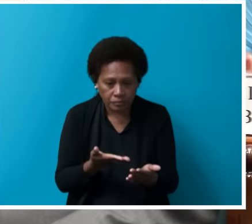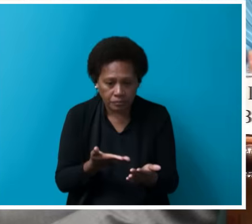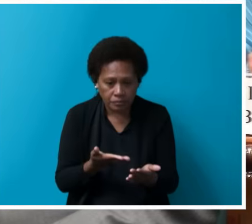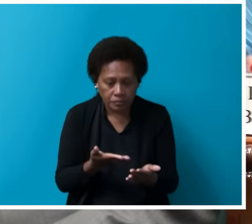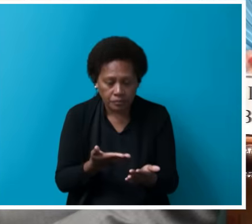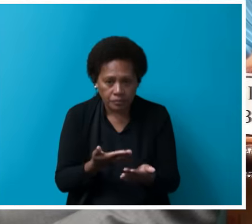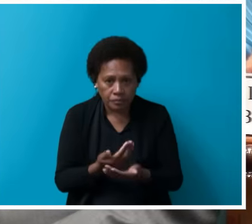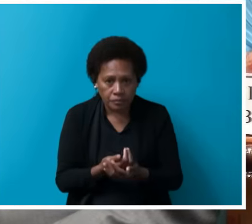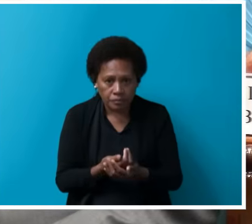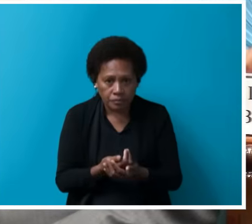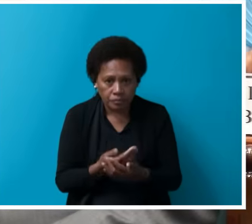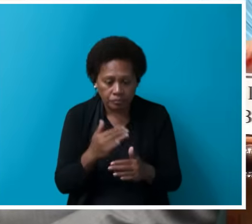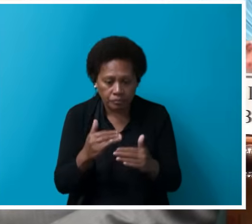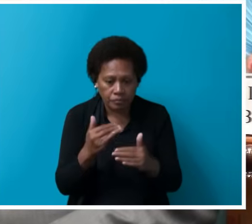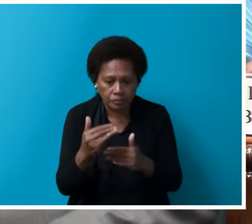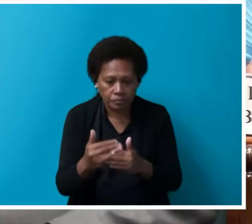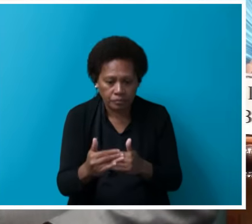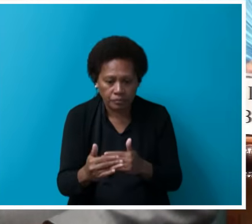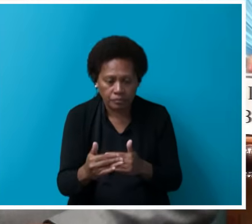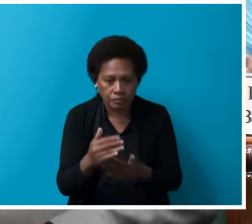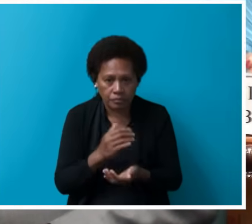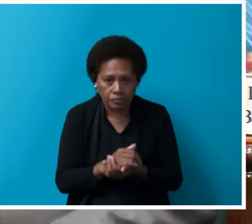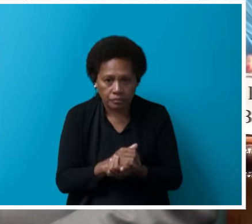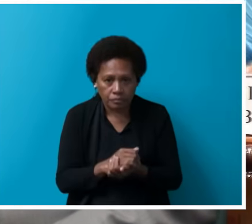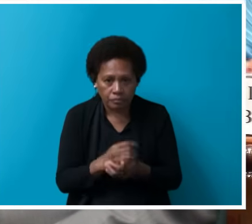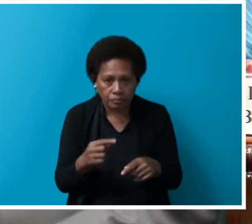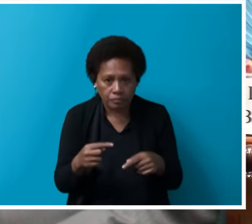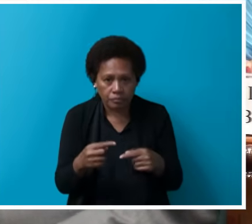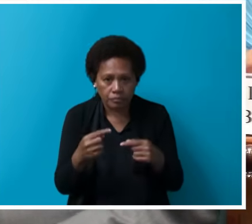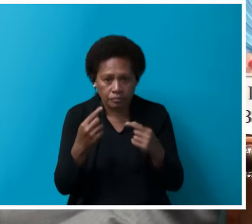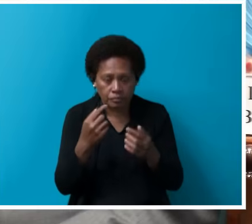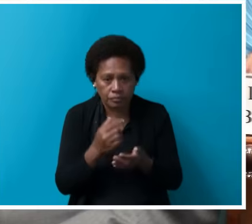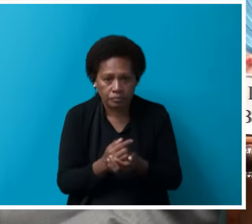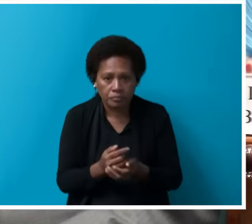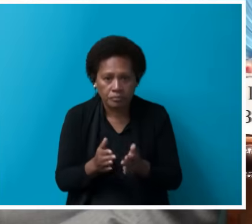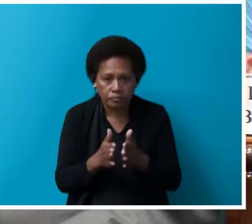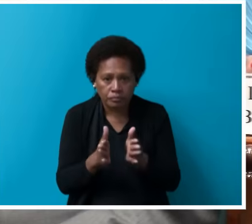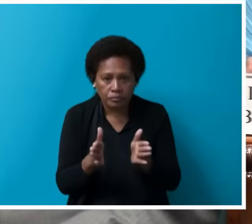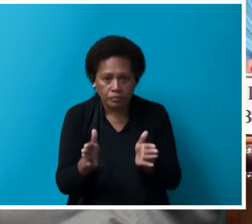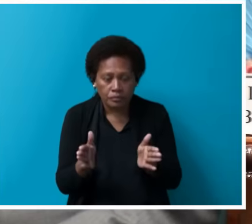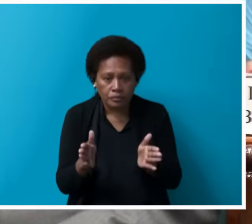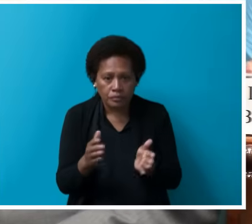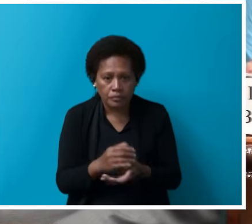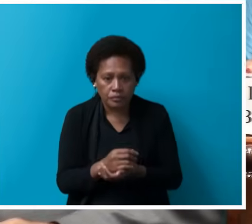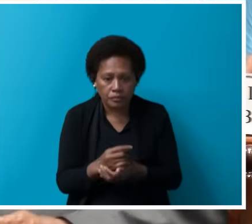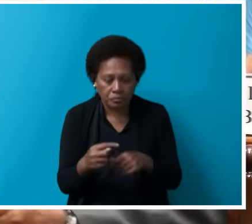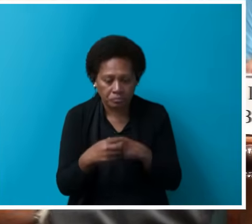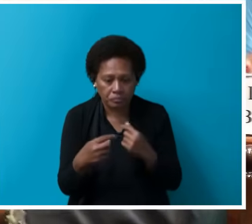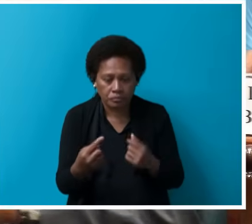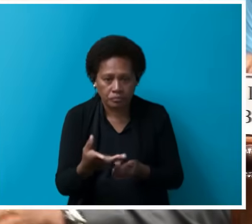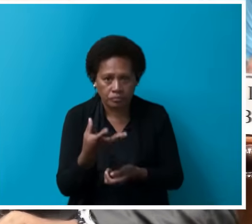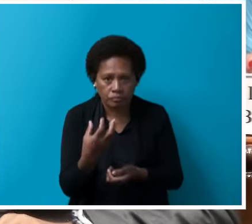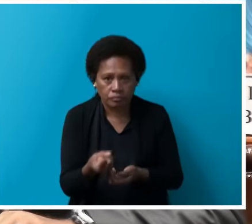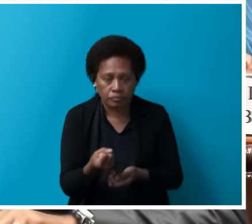the flawed arguments and the generalizations that we heard from